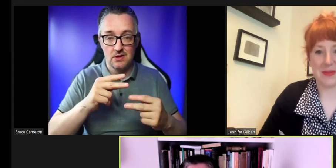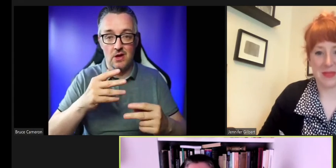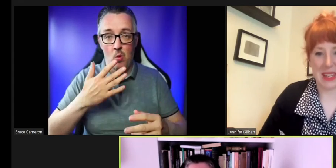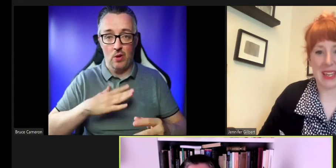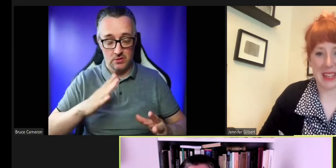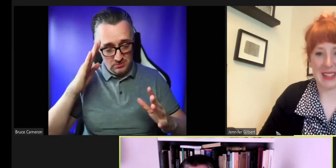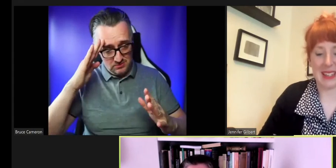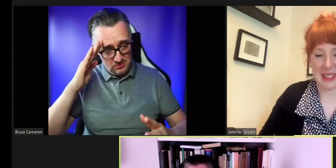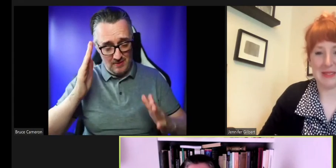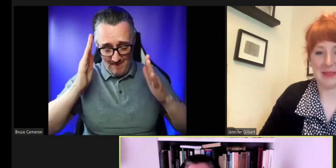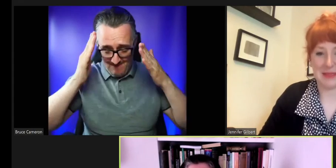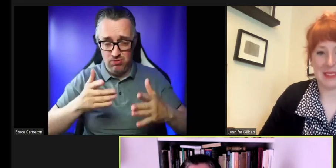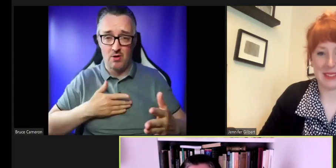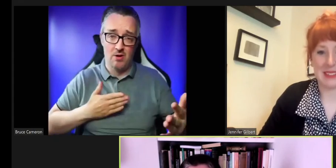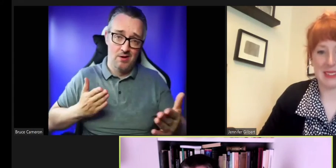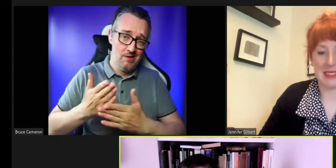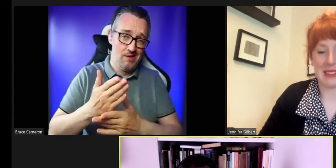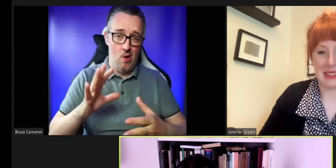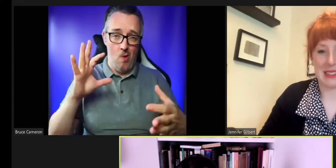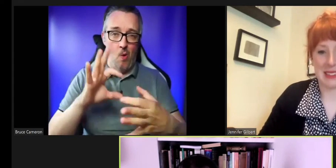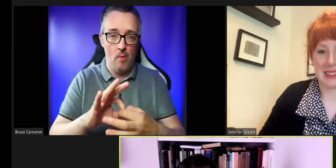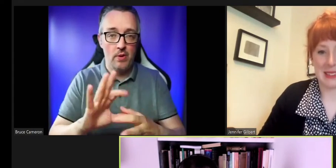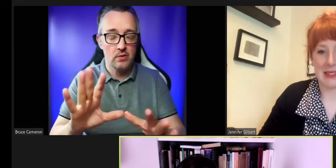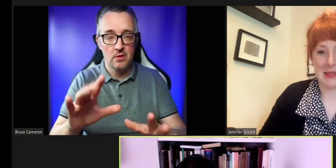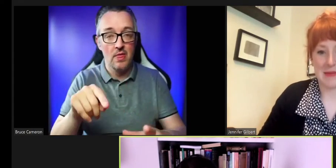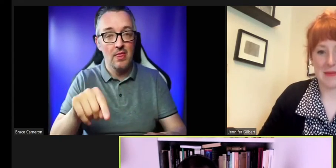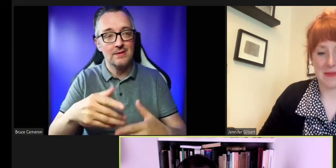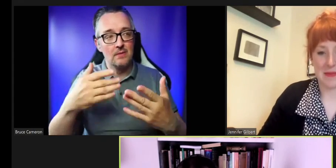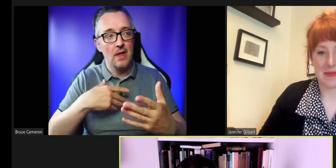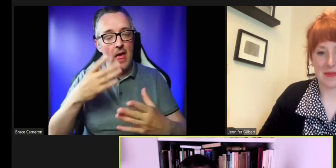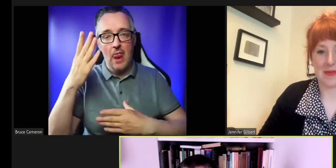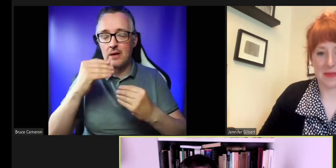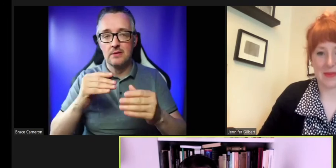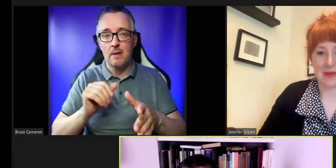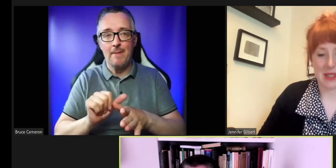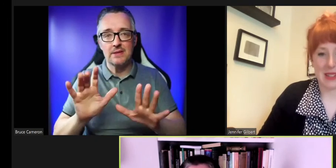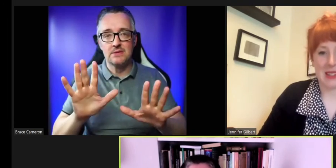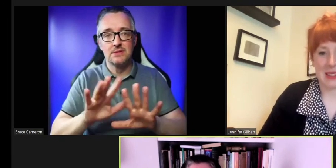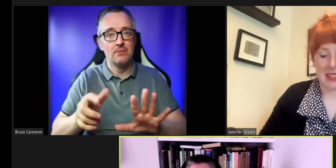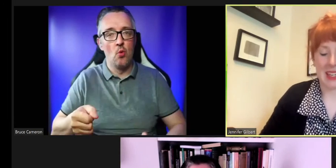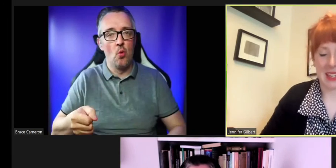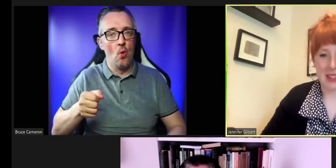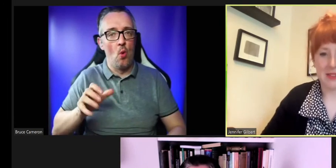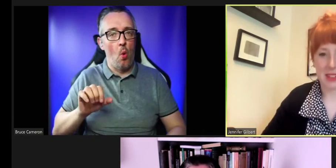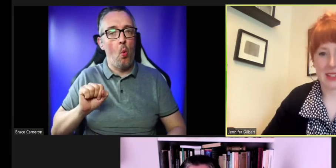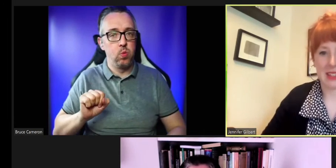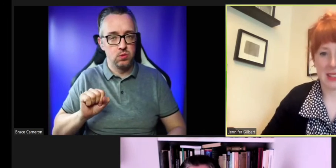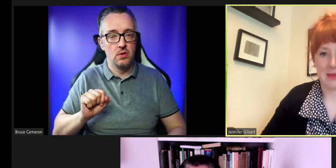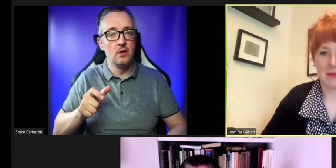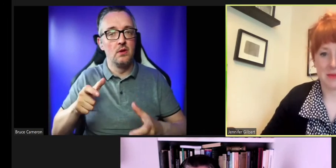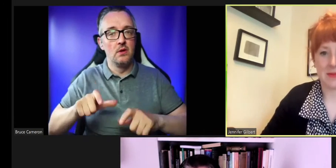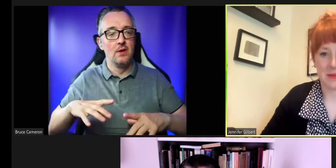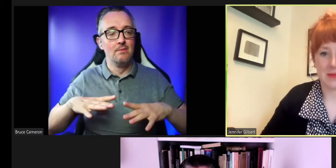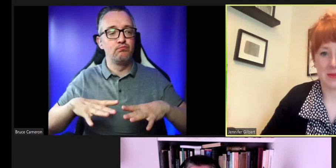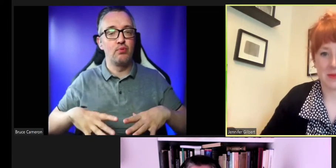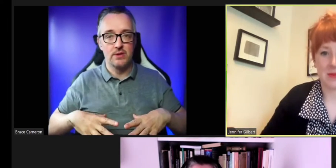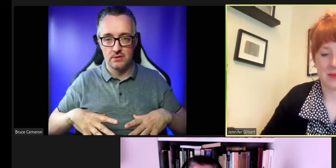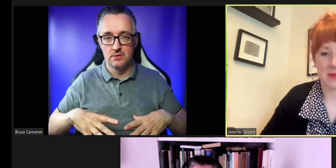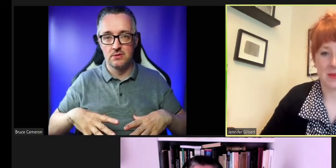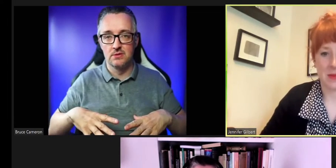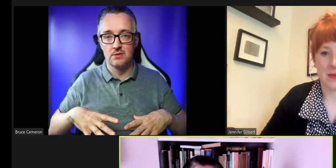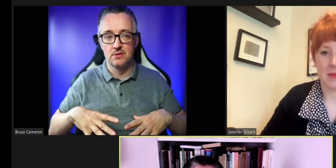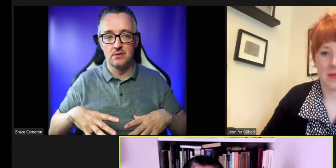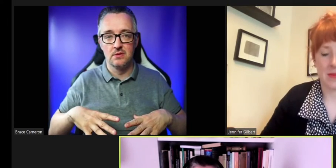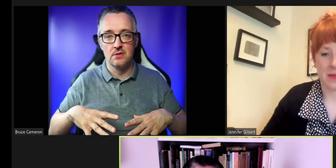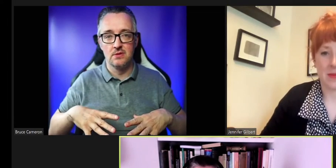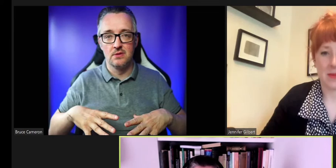home and get on would have pressed on. But then I learned on that day it was much better actually to take a break. Yeah, and definitely. Have a little bit of